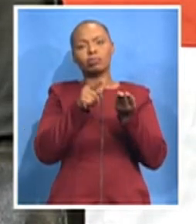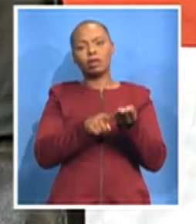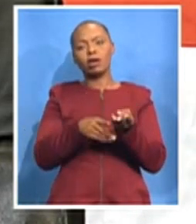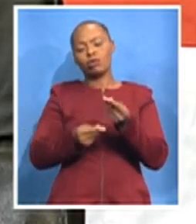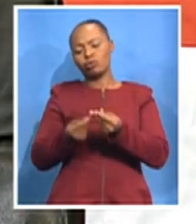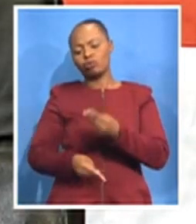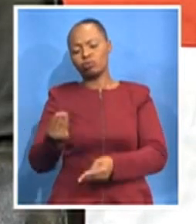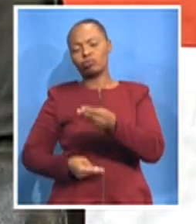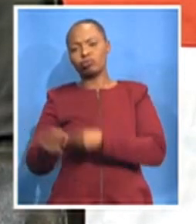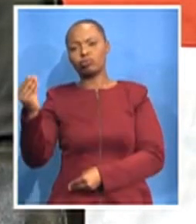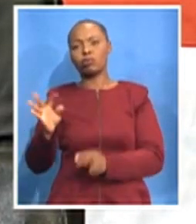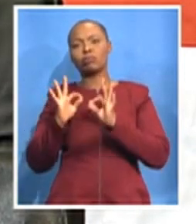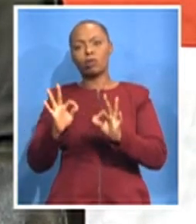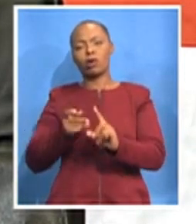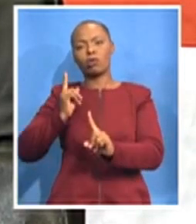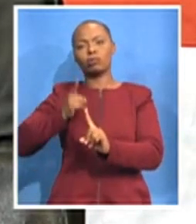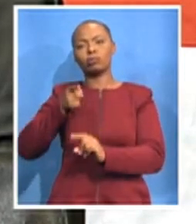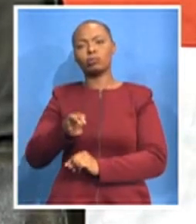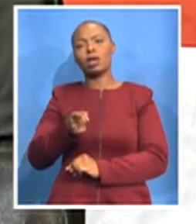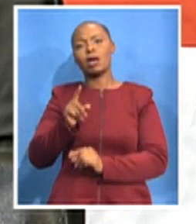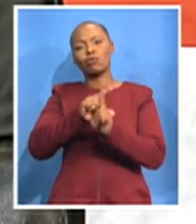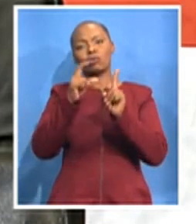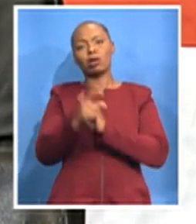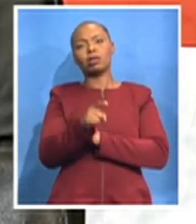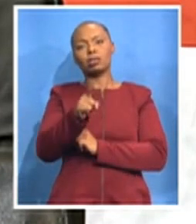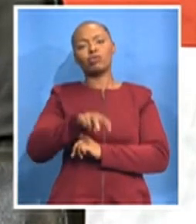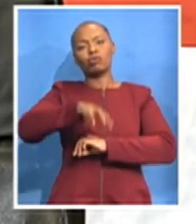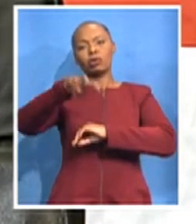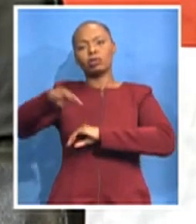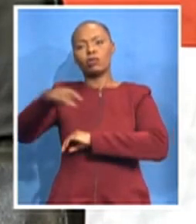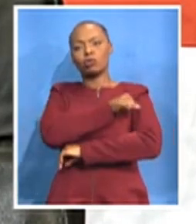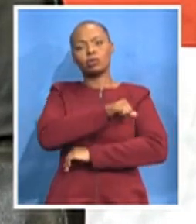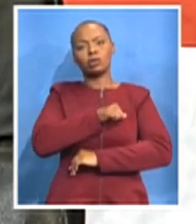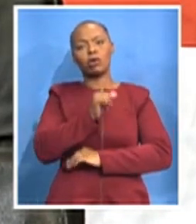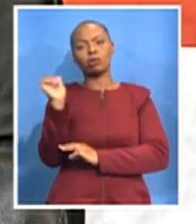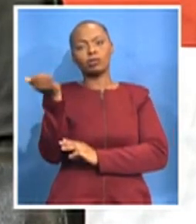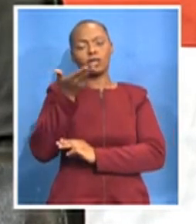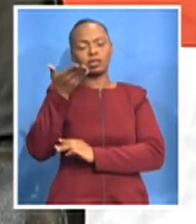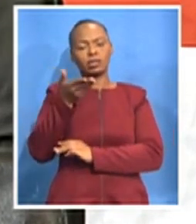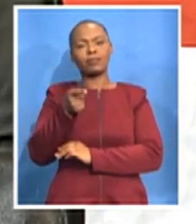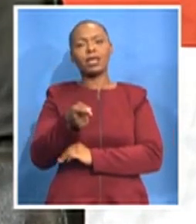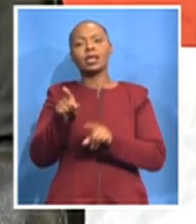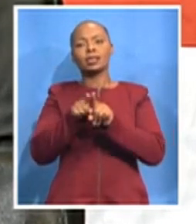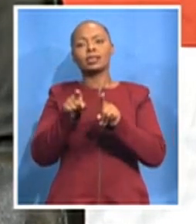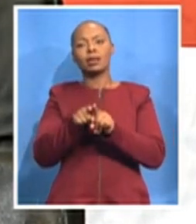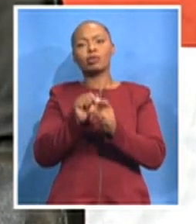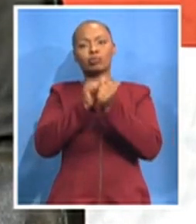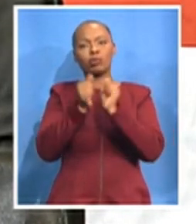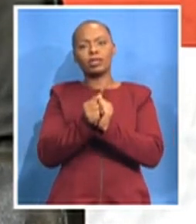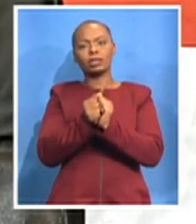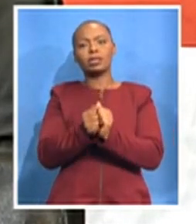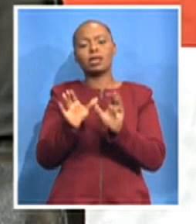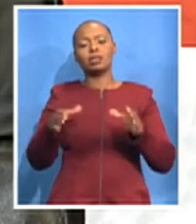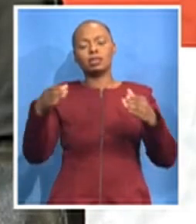the Culture, Arts, Tourism, Hospitality and Sports Sector Education and Training Authority, which